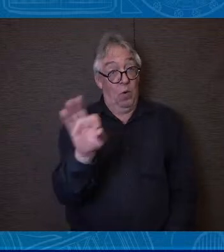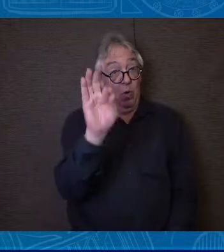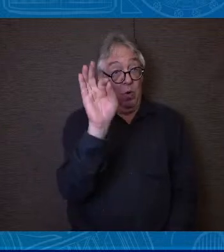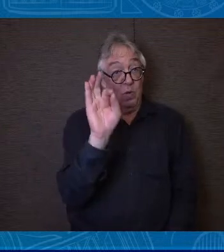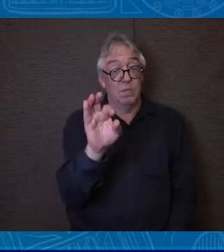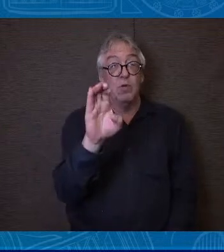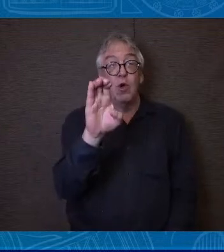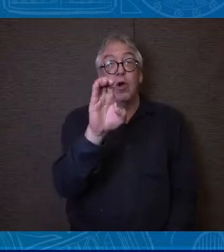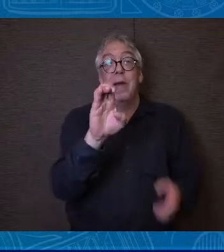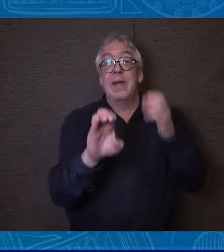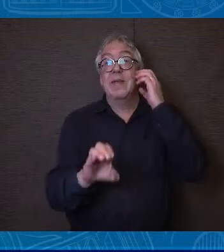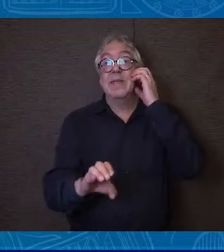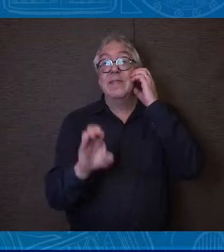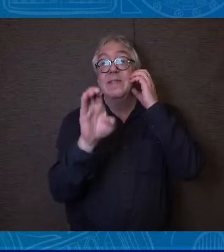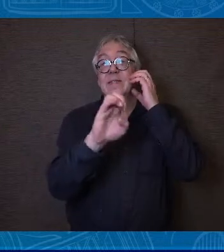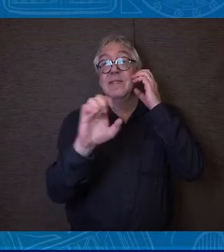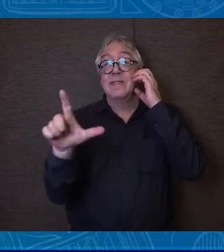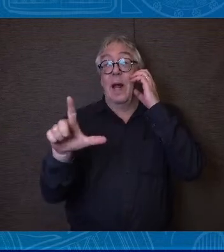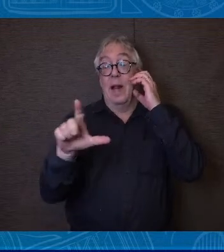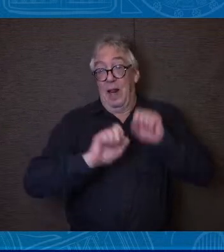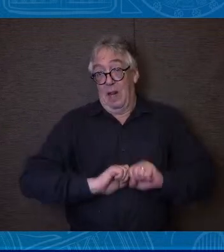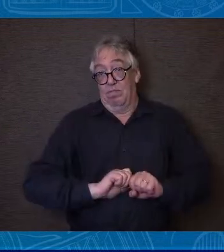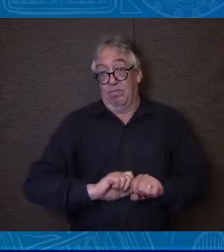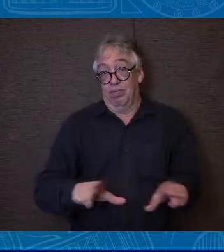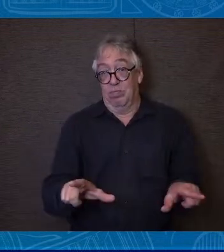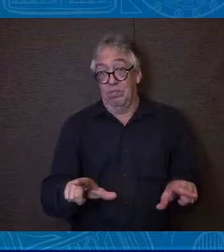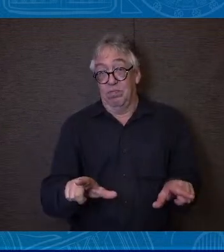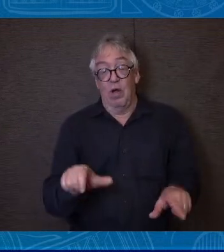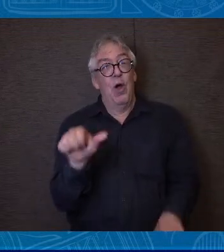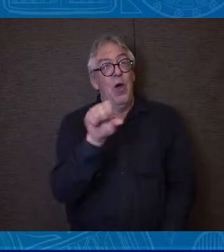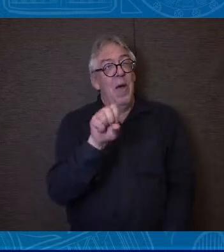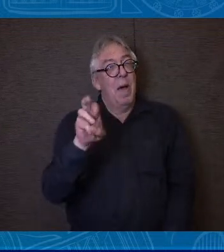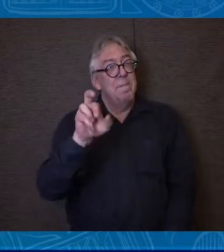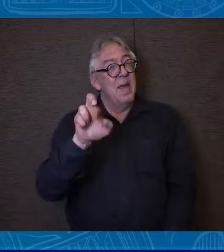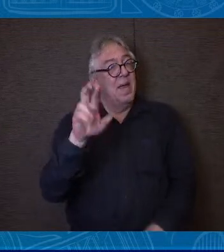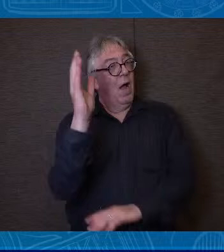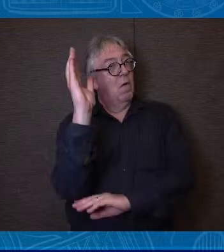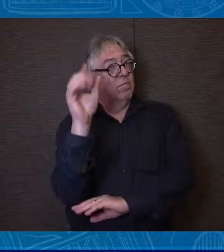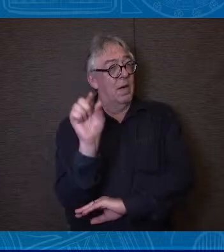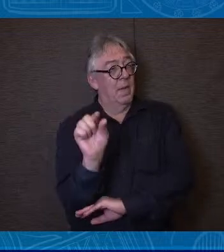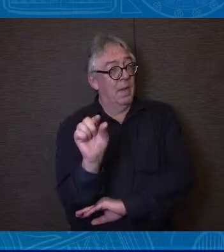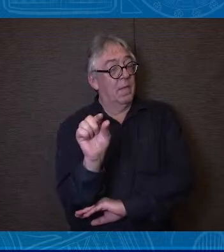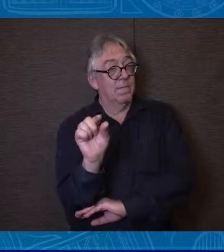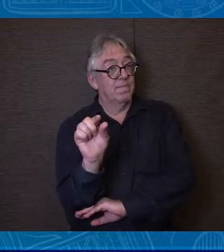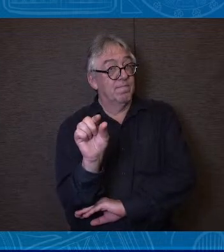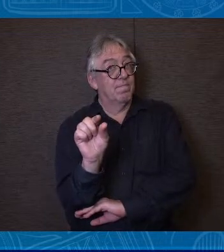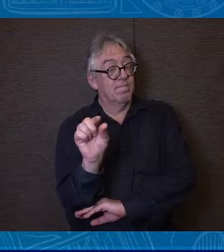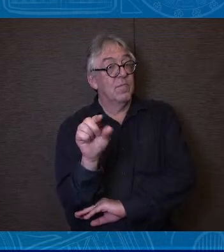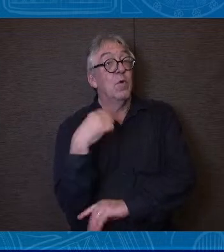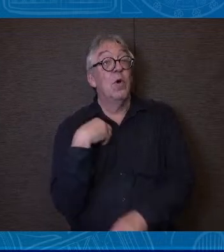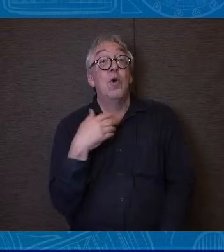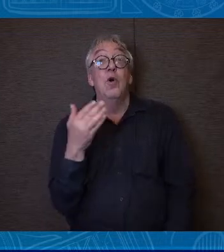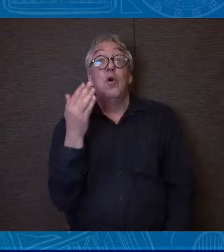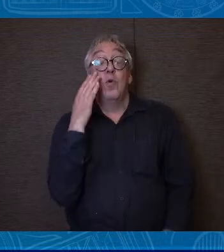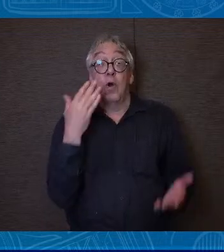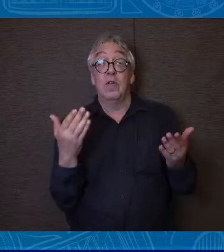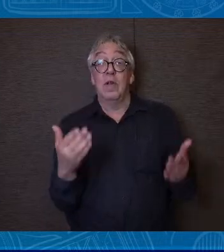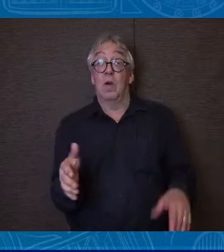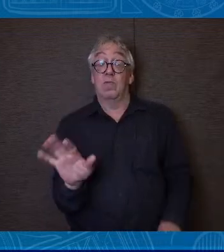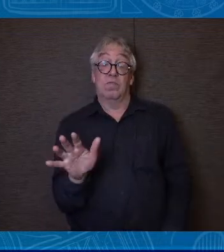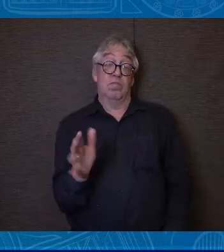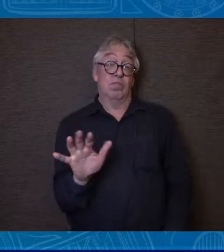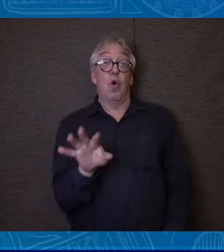and location-based SMS. We heard a little bit about it in Amir's presentation. We know that currently